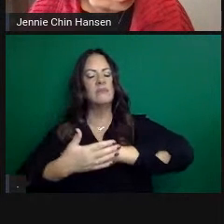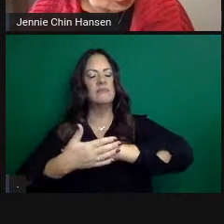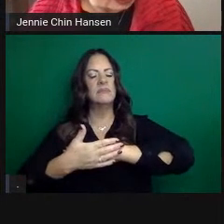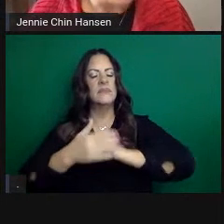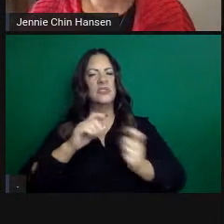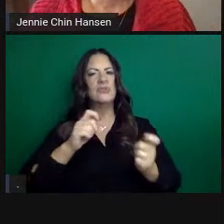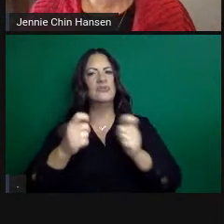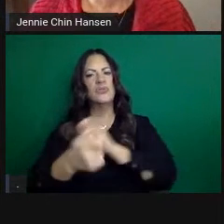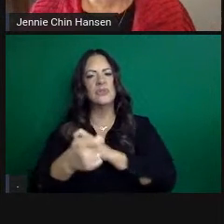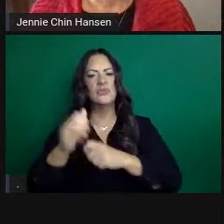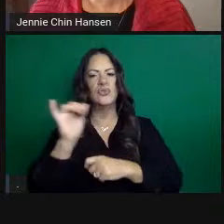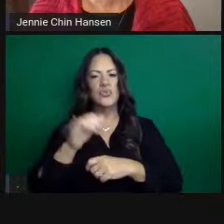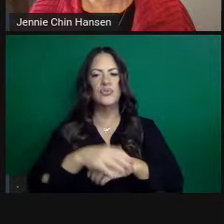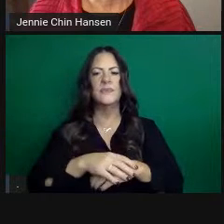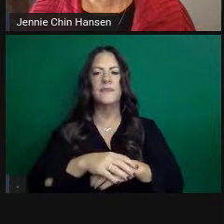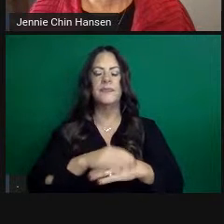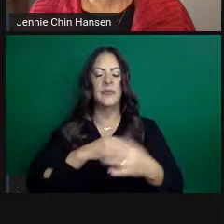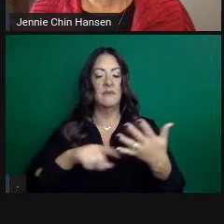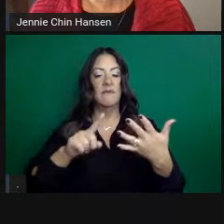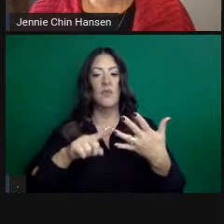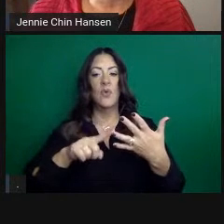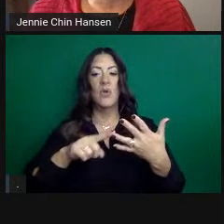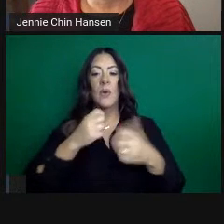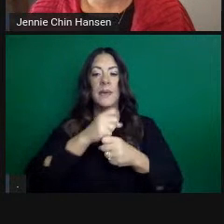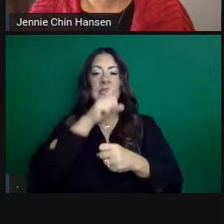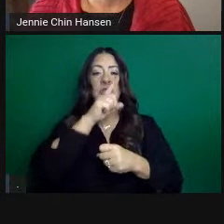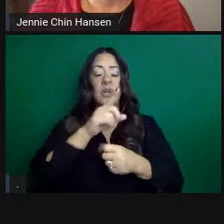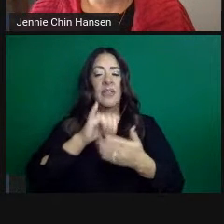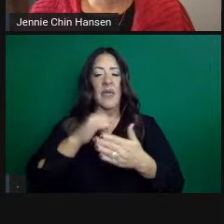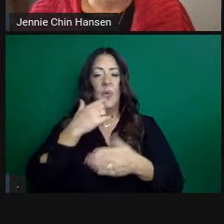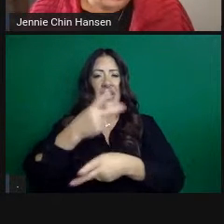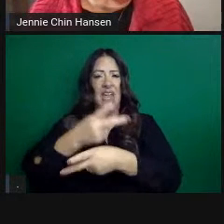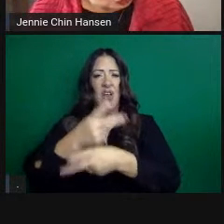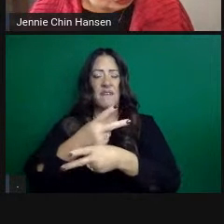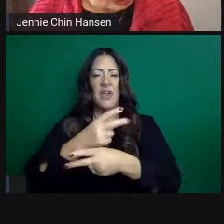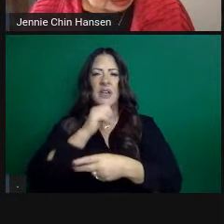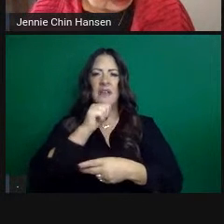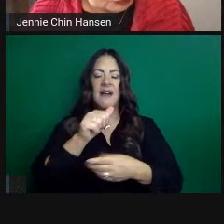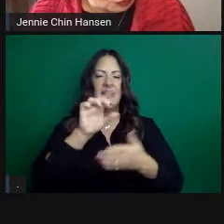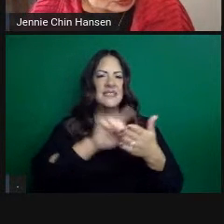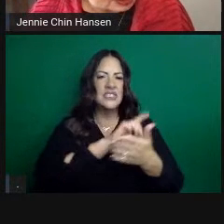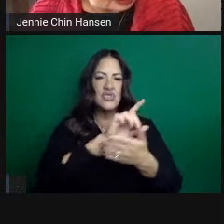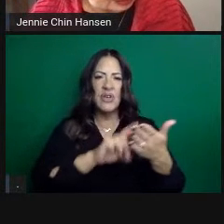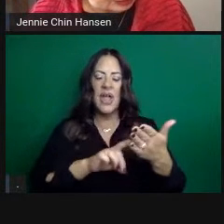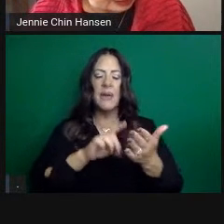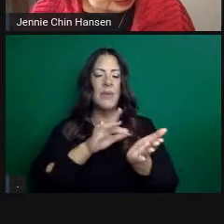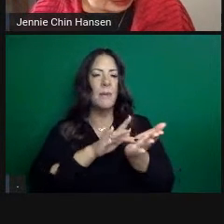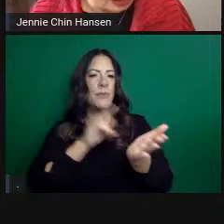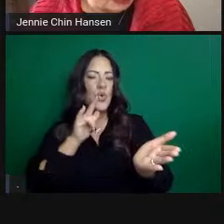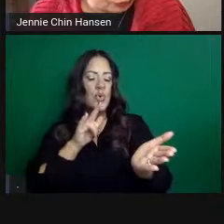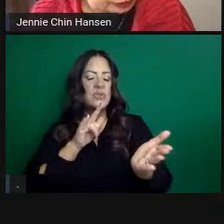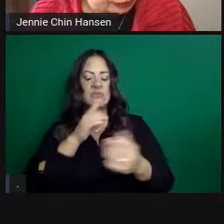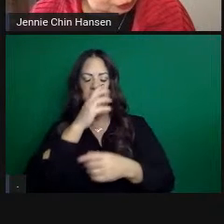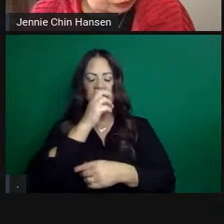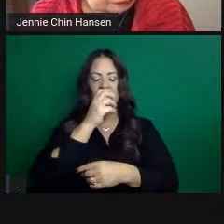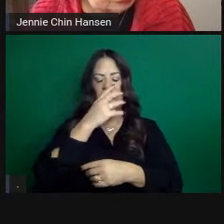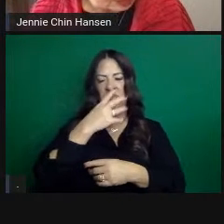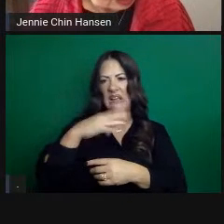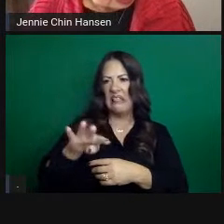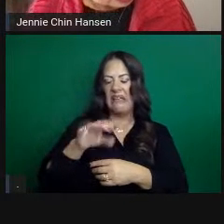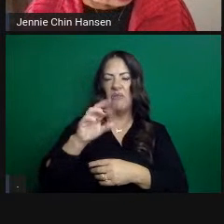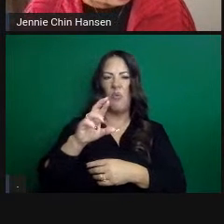to avoid the traits of discrimination, abuse, and neglect and